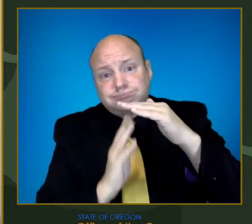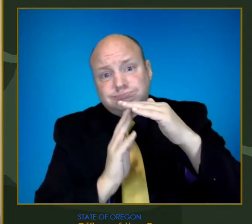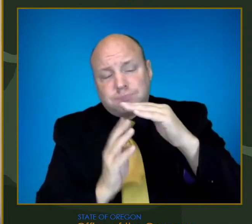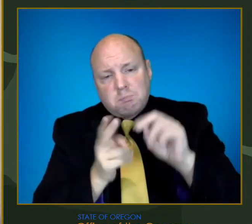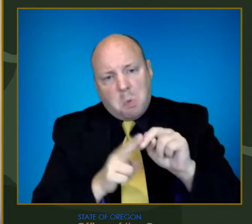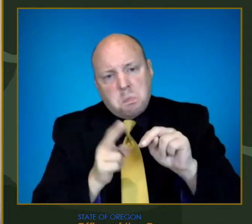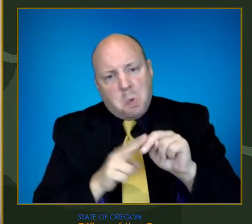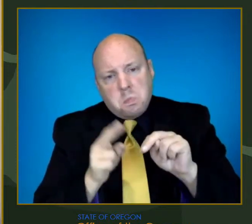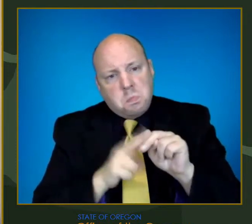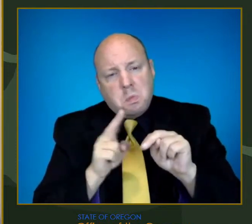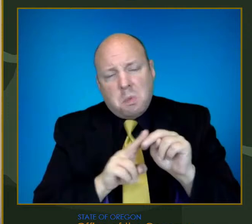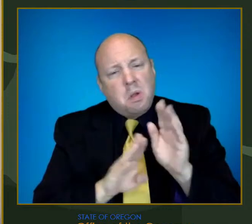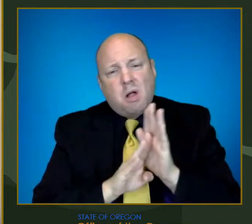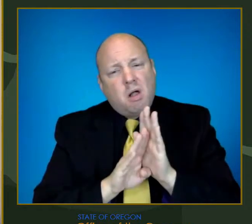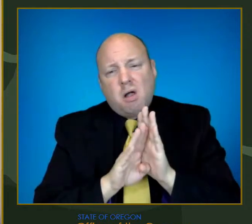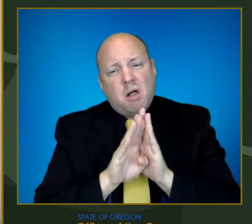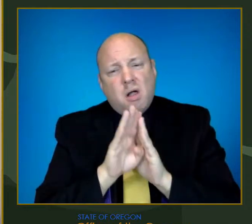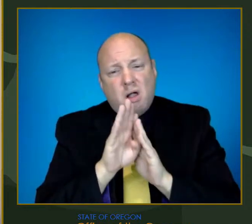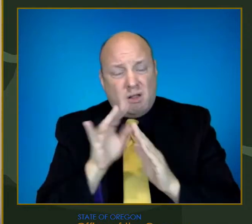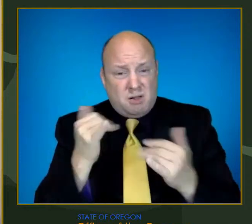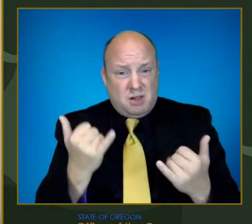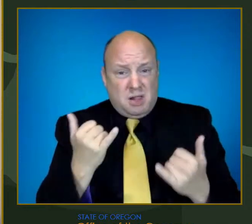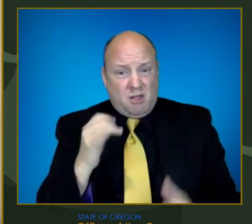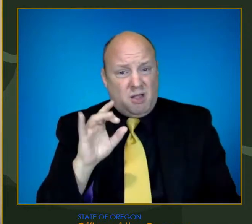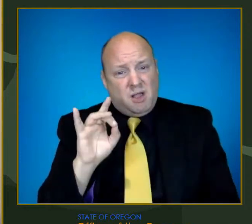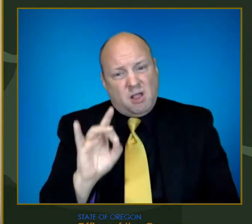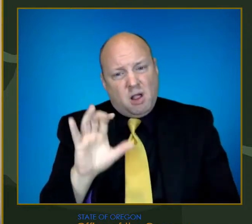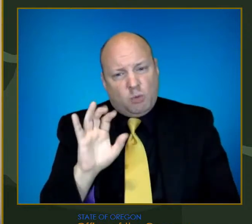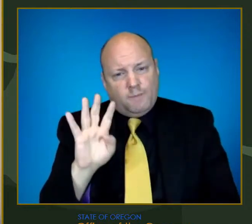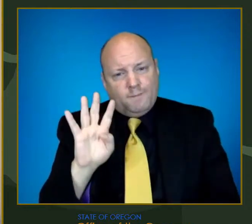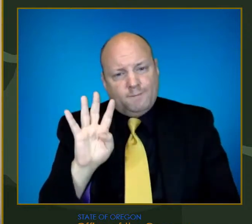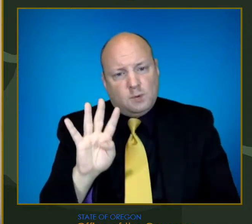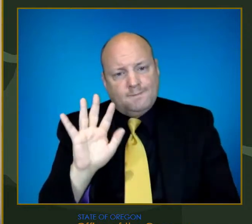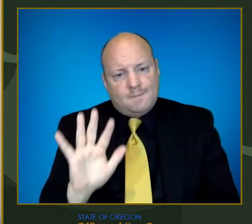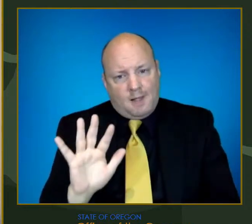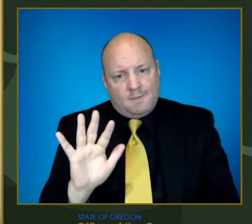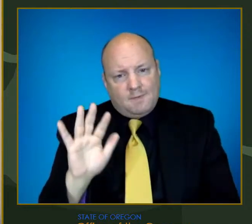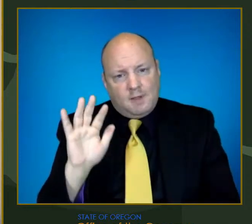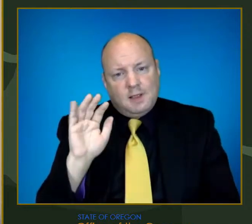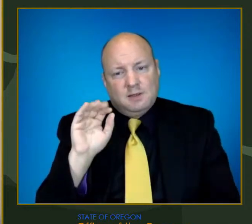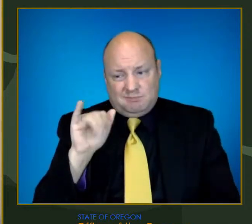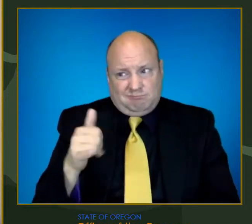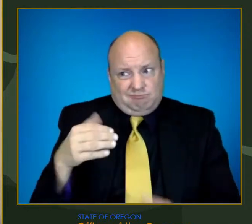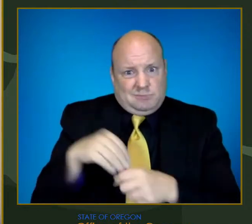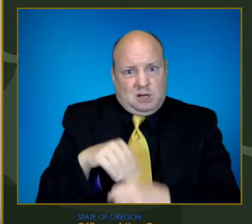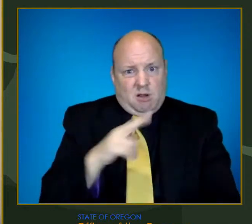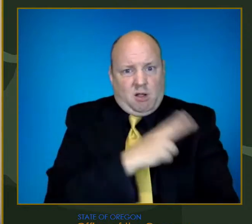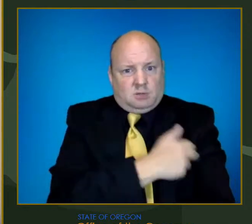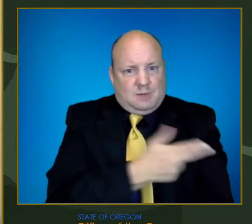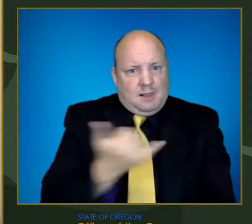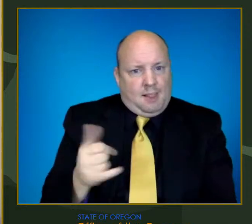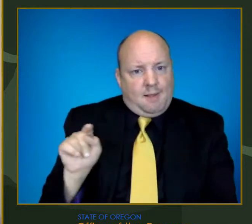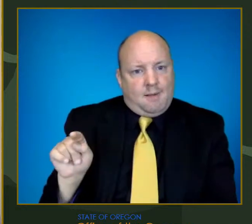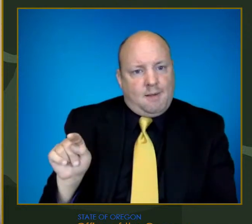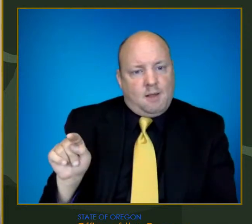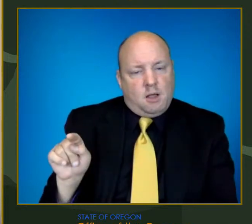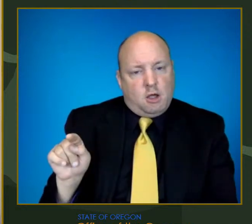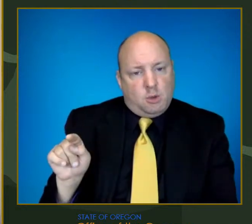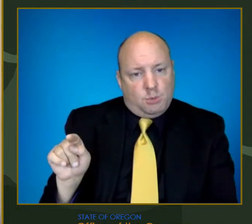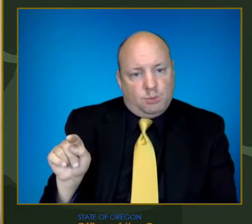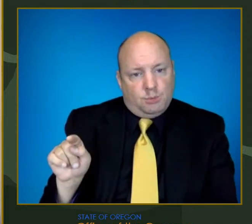reporting 845 COVID-19 related hospitalizations. As you've heard, this is putting